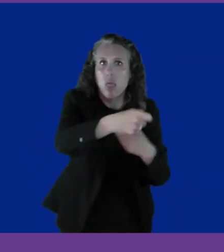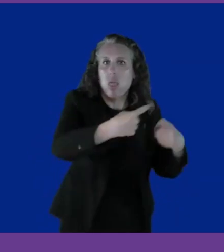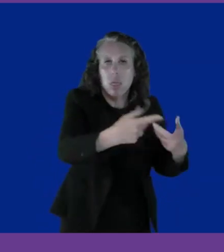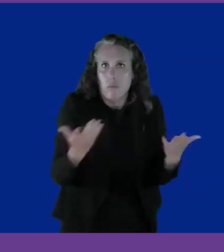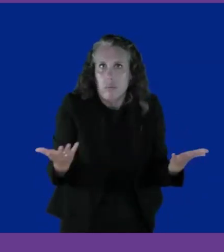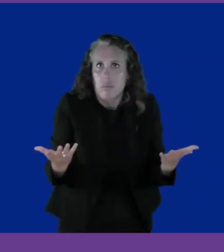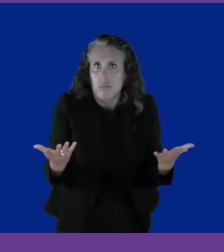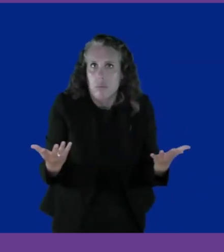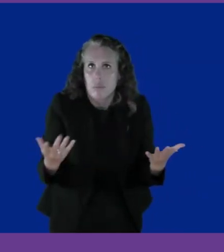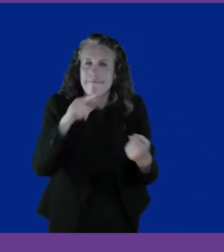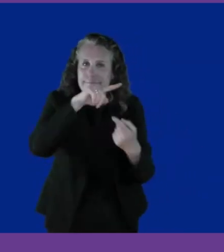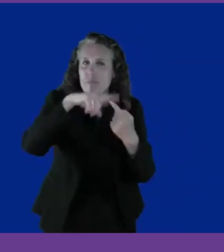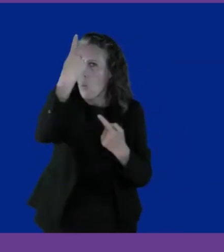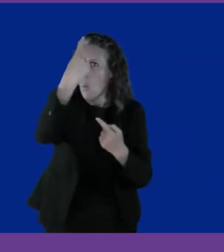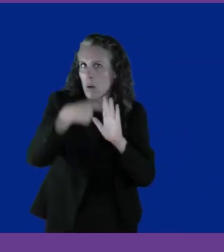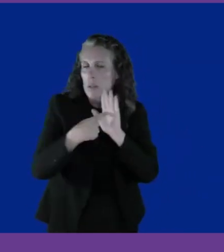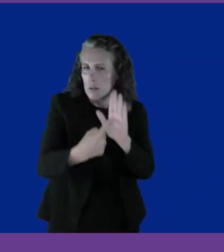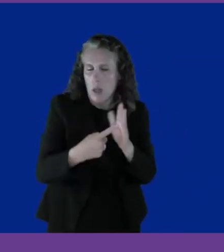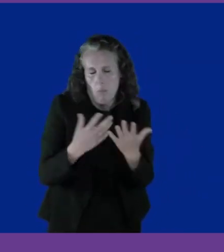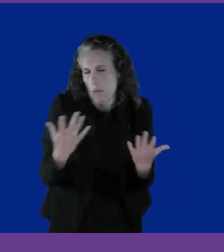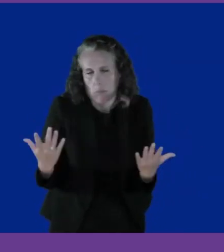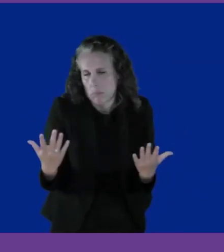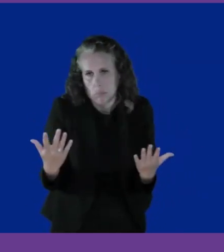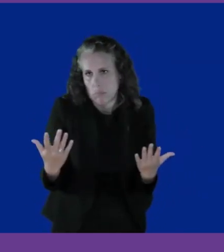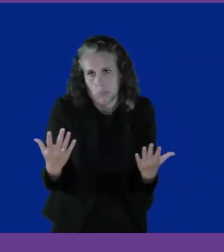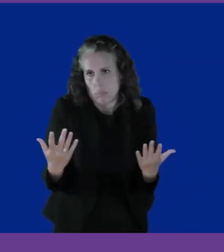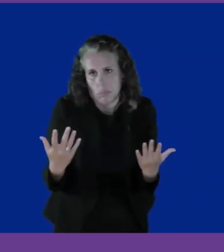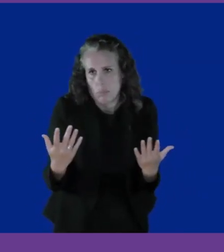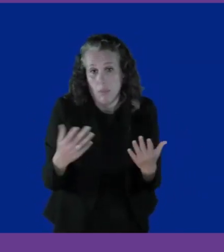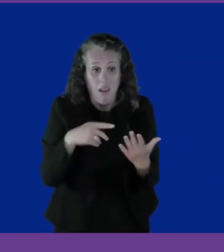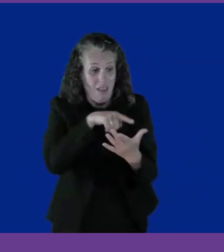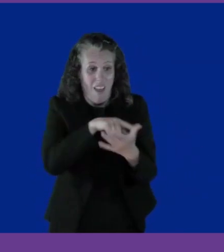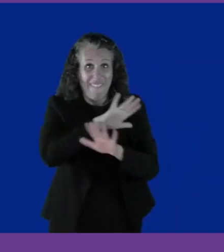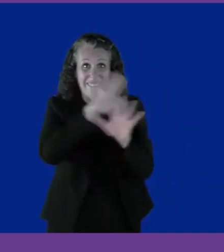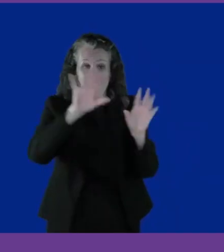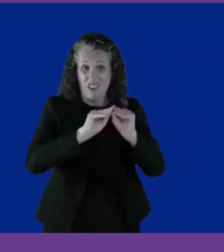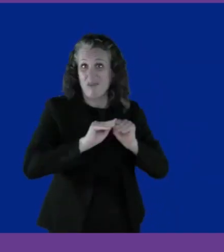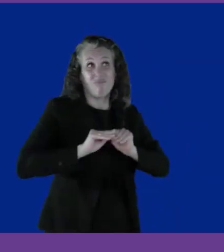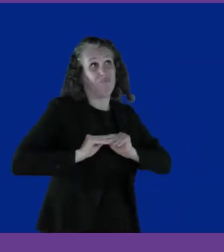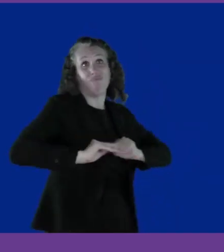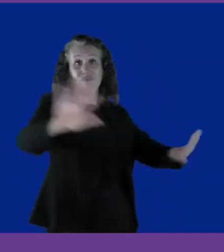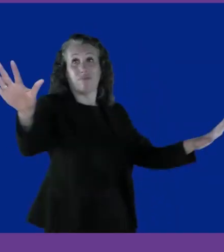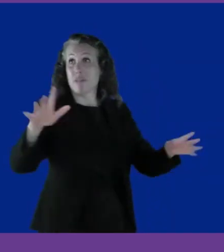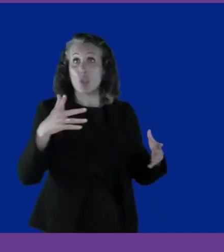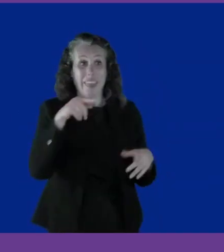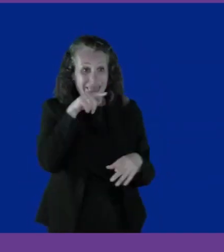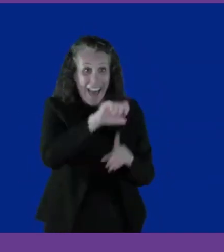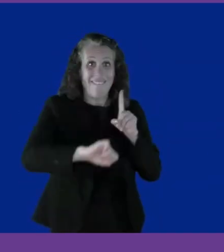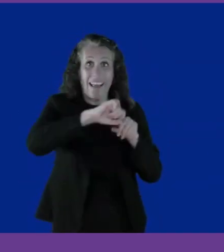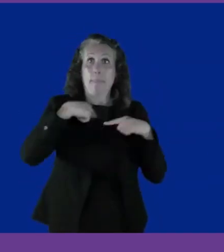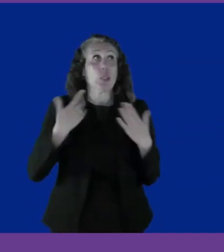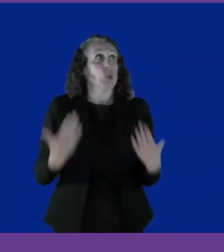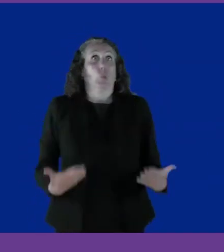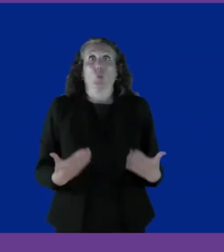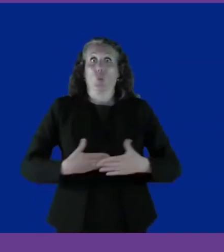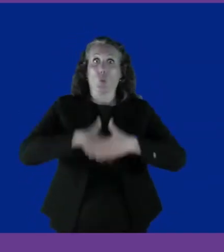Second, so that's one thing I think that is clearly there. Those are already on the market. So this is a reality already today. So there's something we have to